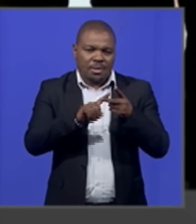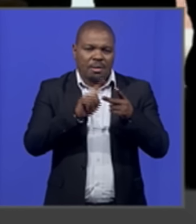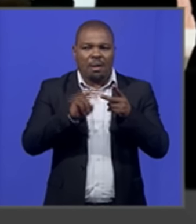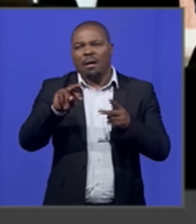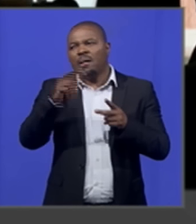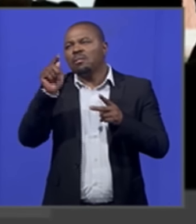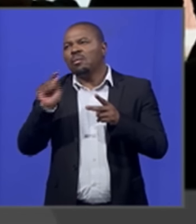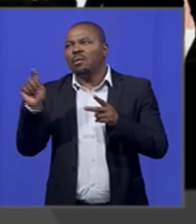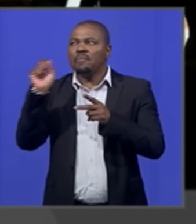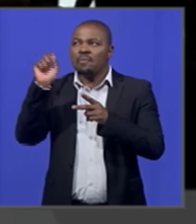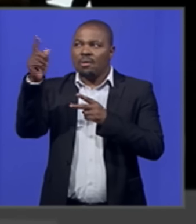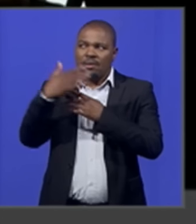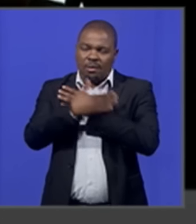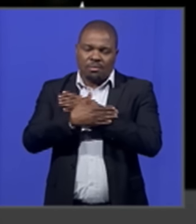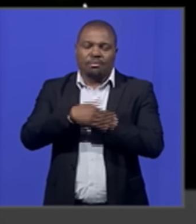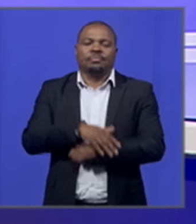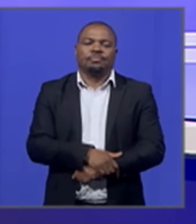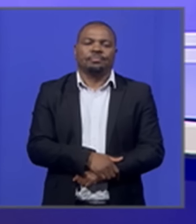tshela mellwane.